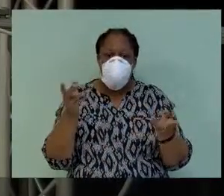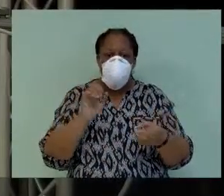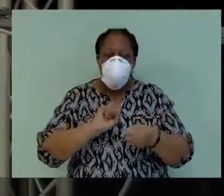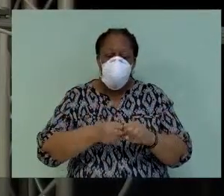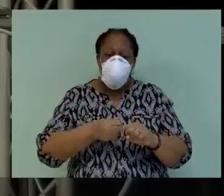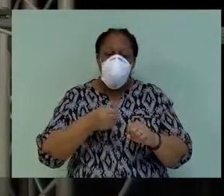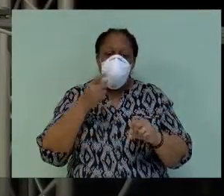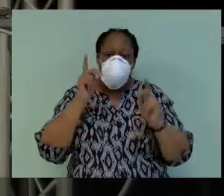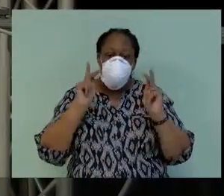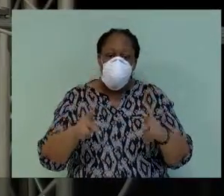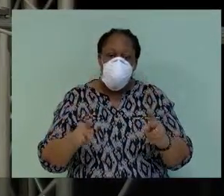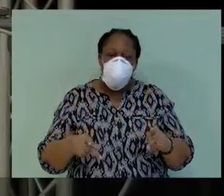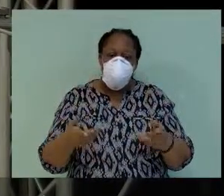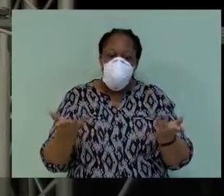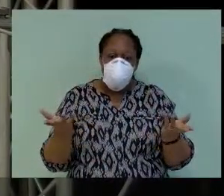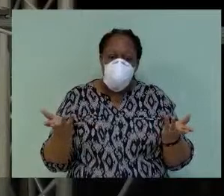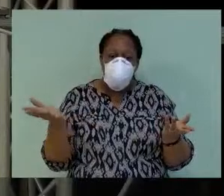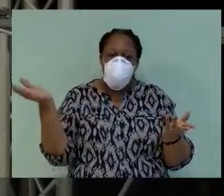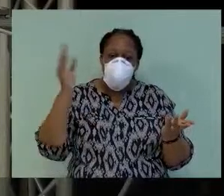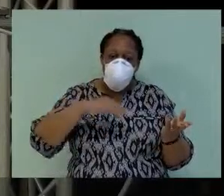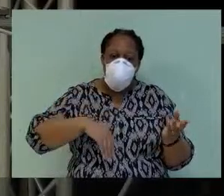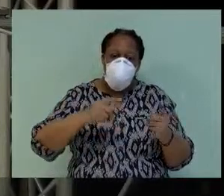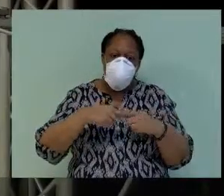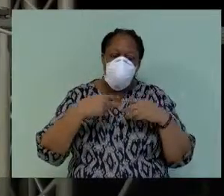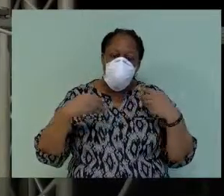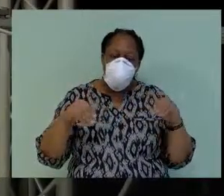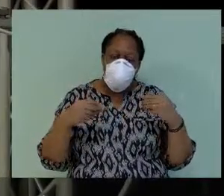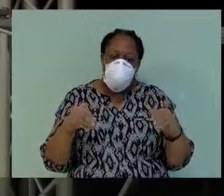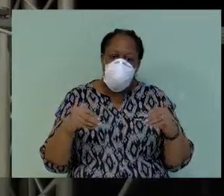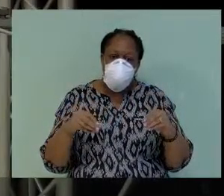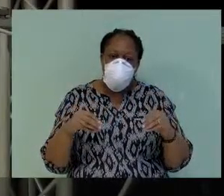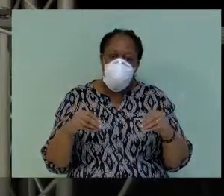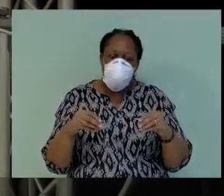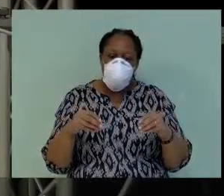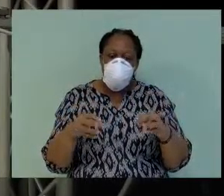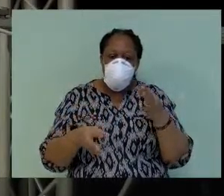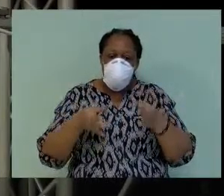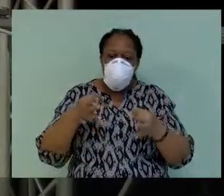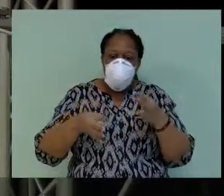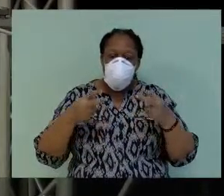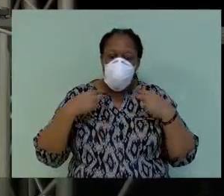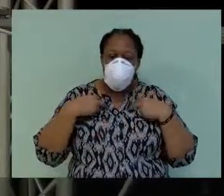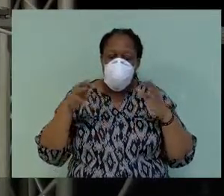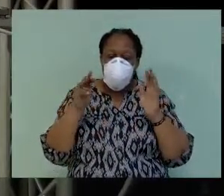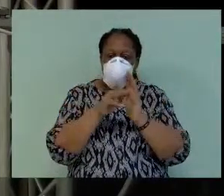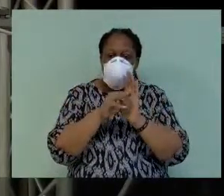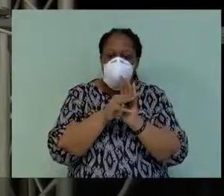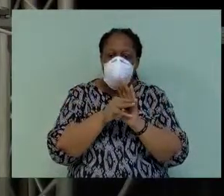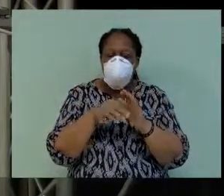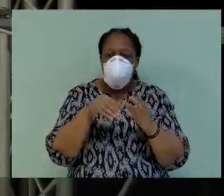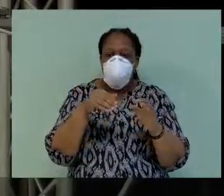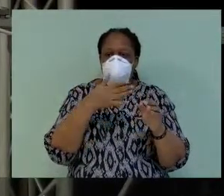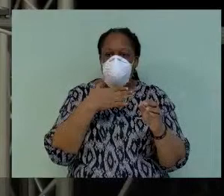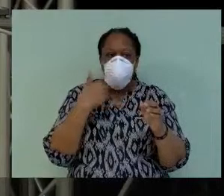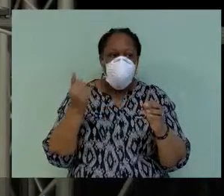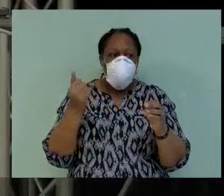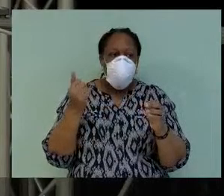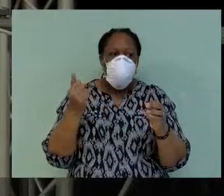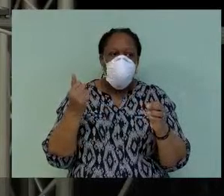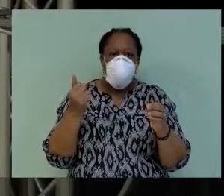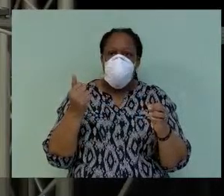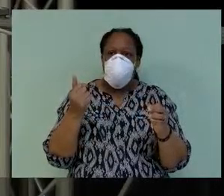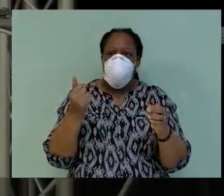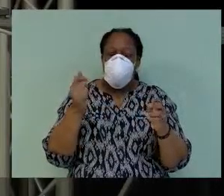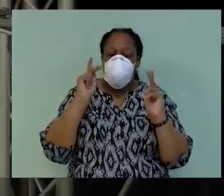And the customers as well. So if you have a shop in Molyneux and your customer is from